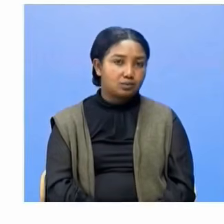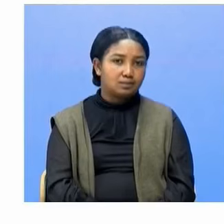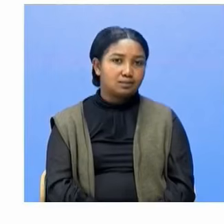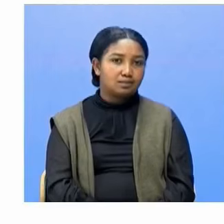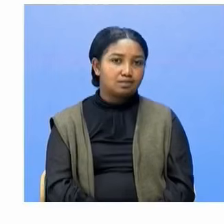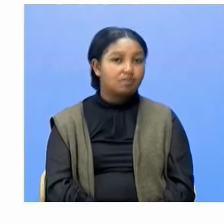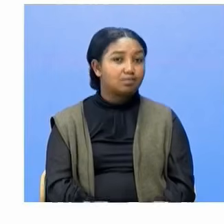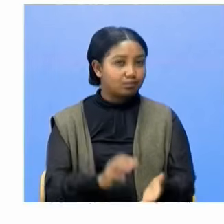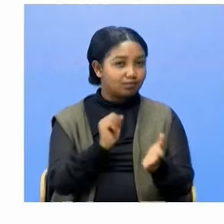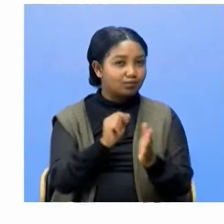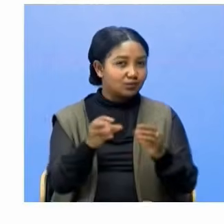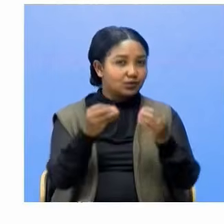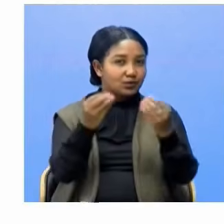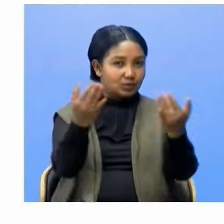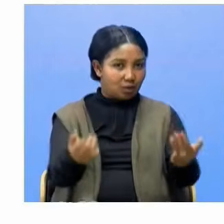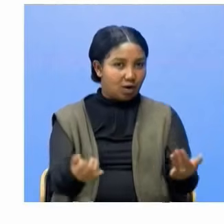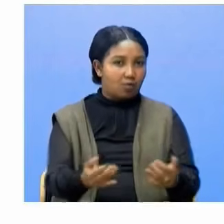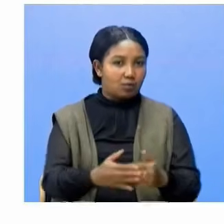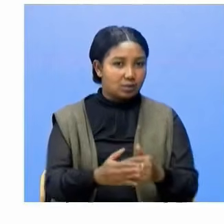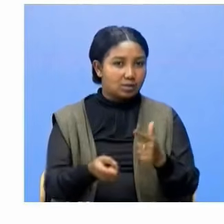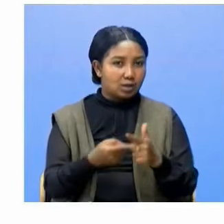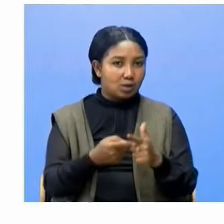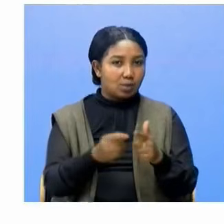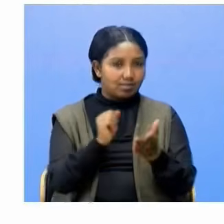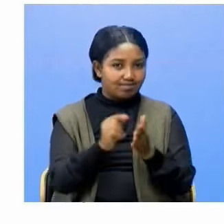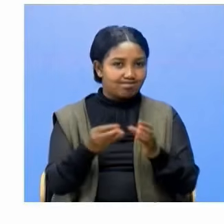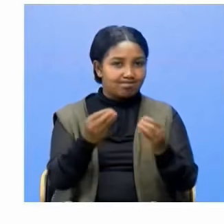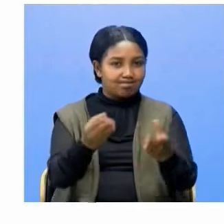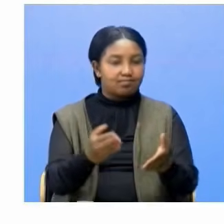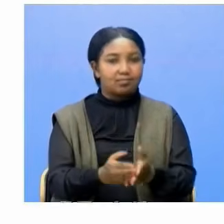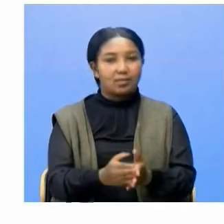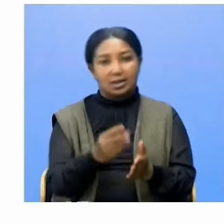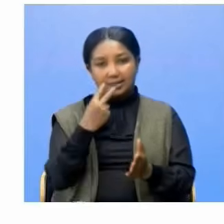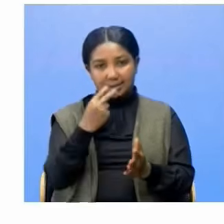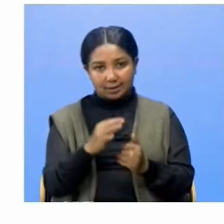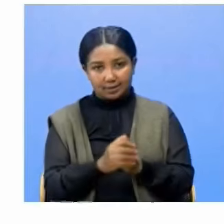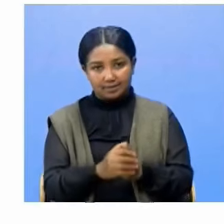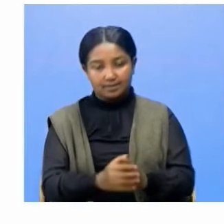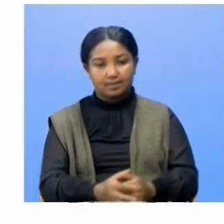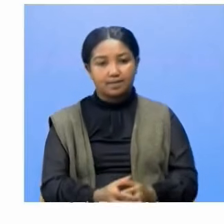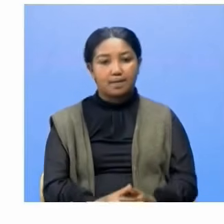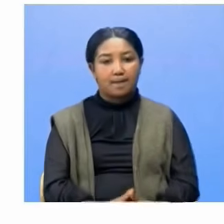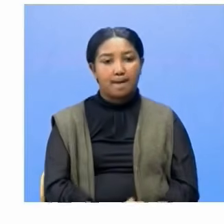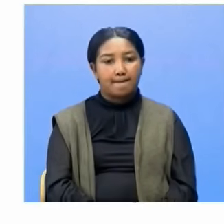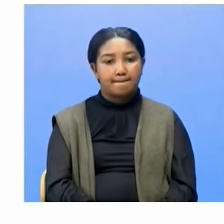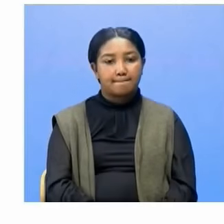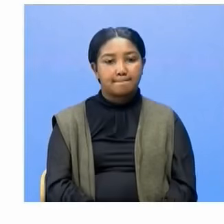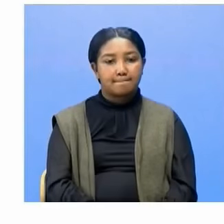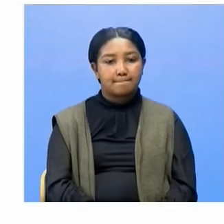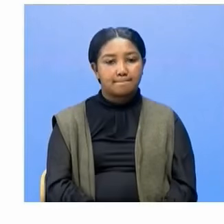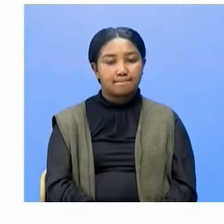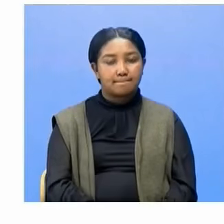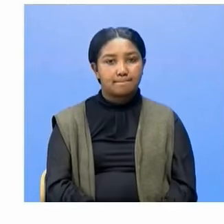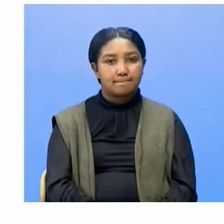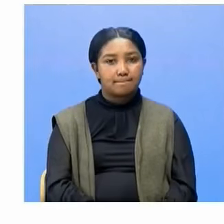I will give you a good example for the second one, okay? Let's see. I have cut